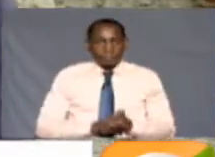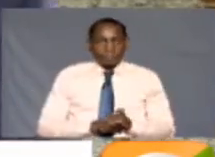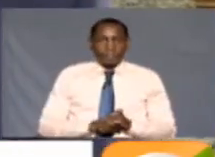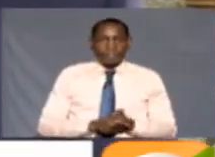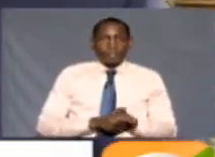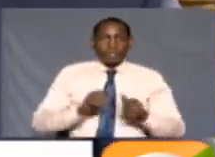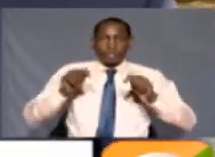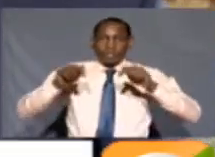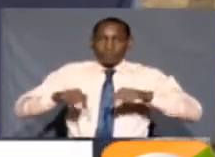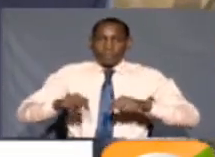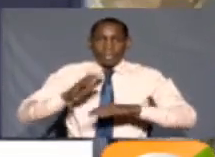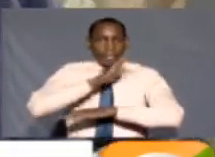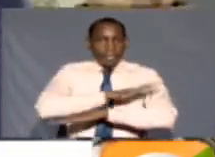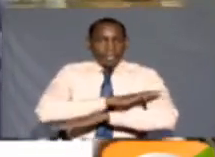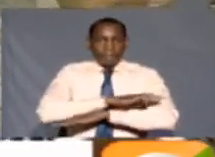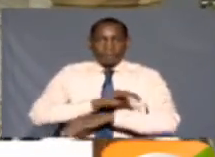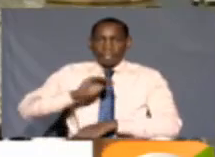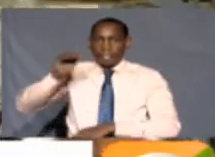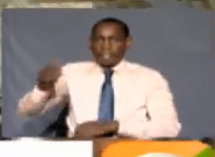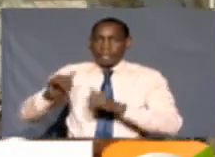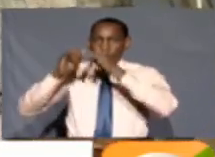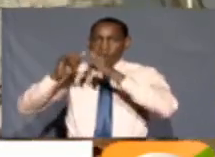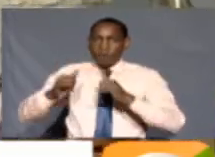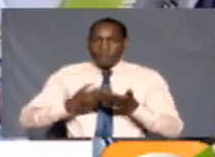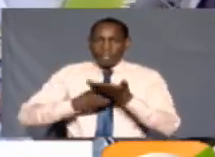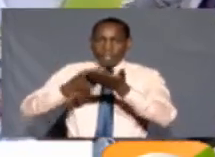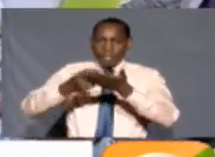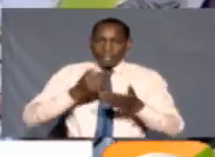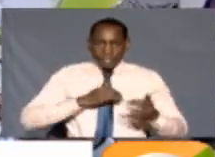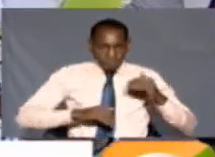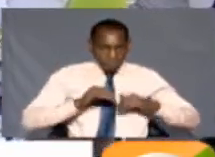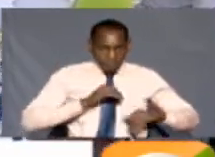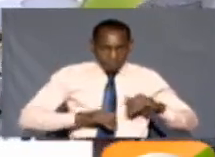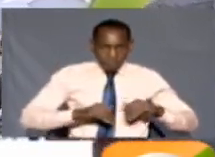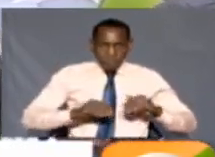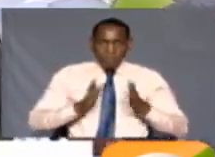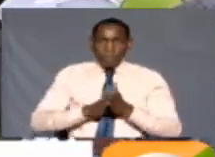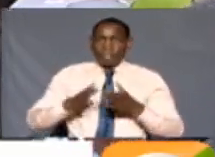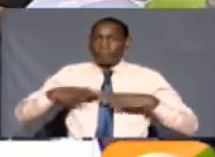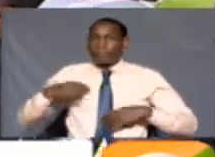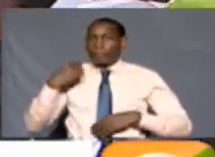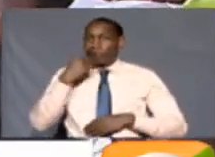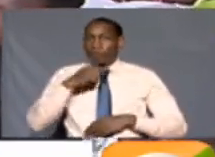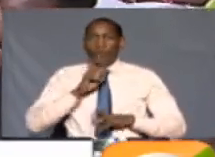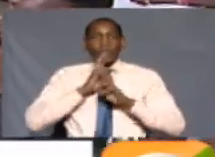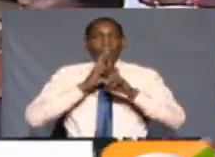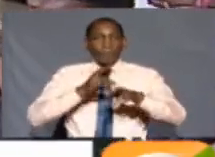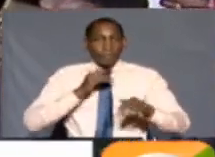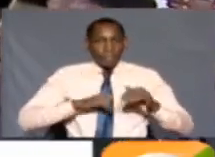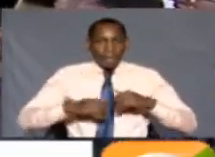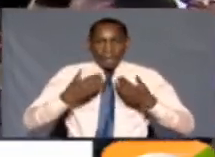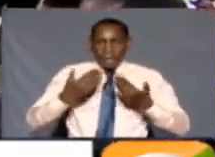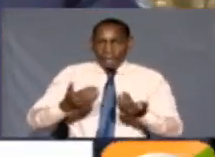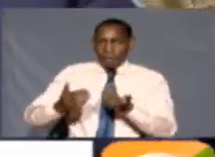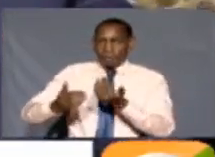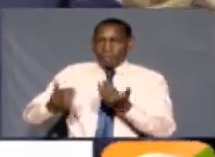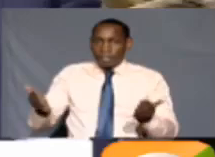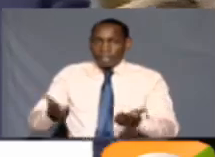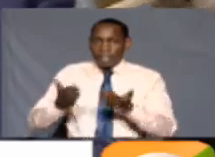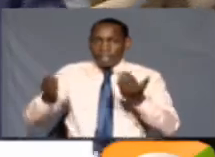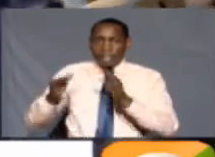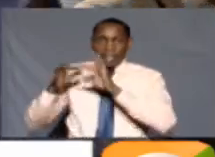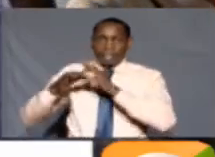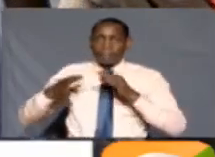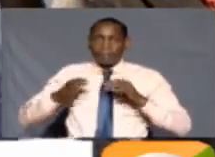This evening on the Monday Town Hall Report, we talk about graft and whistleblowers. How do we nurture the culture